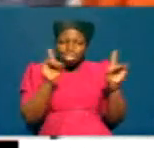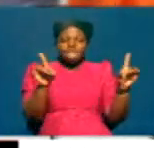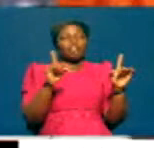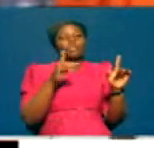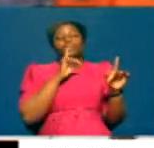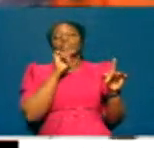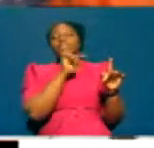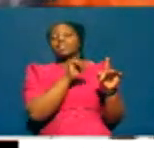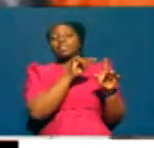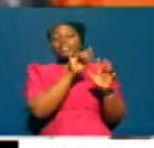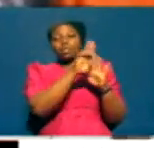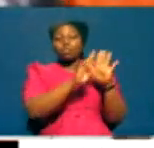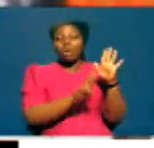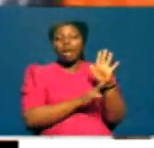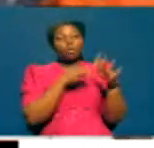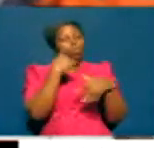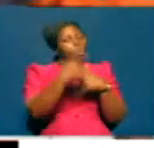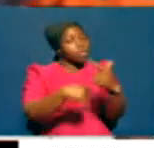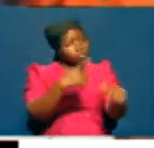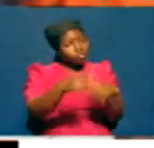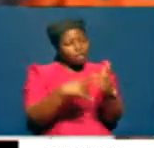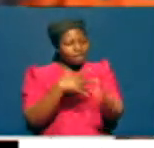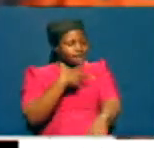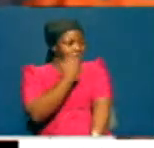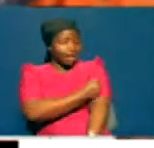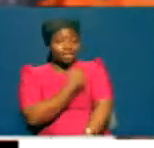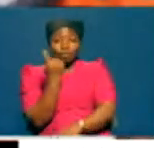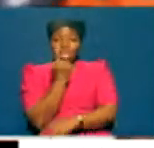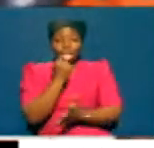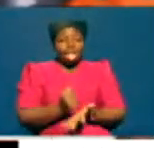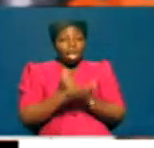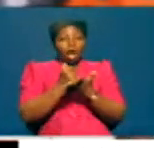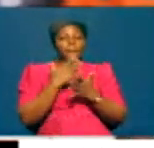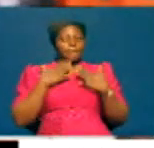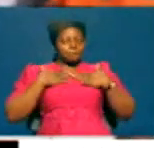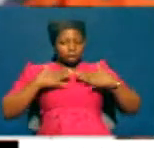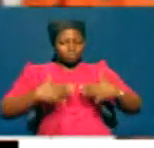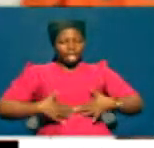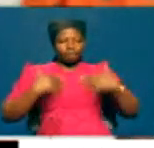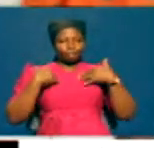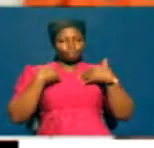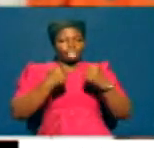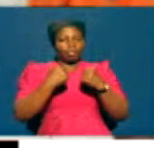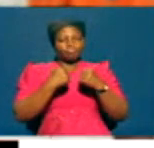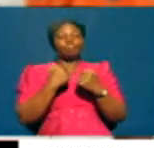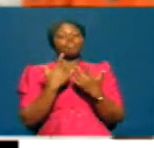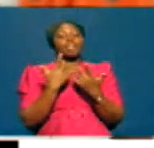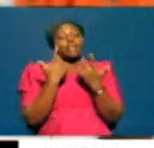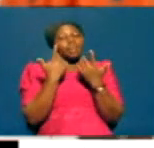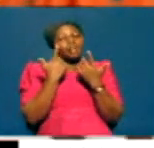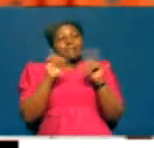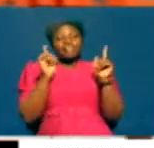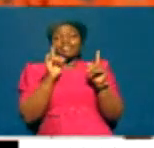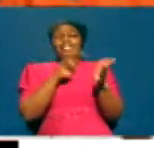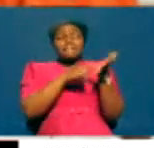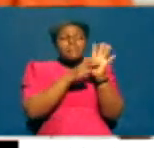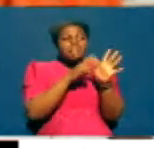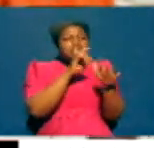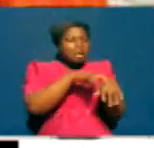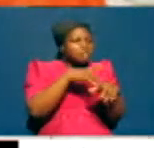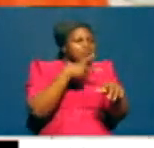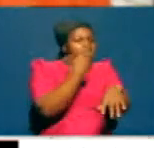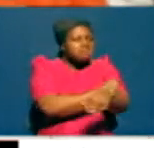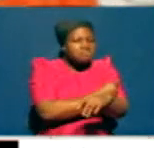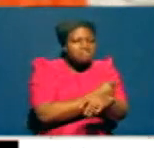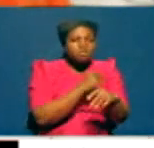still stand. The vaccine is just to help boost our immune, but it doesn't mean after being vaccinated you cannot get COVID-19.